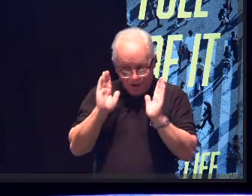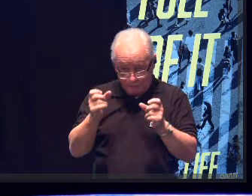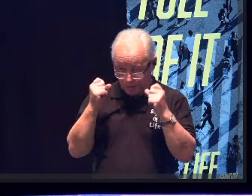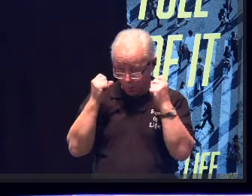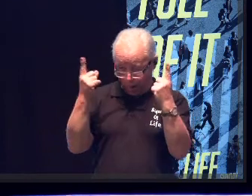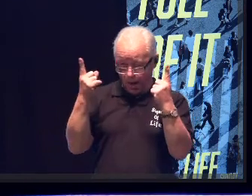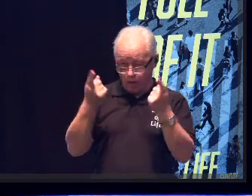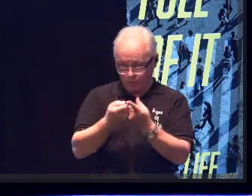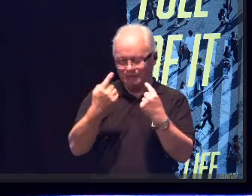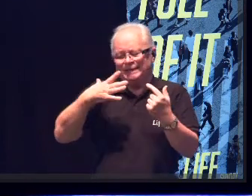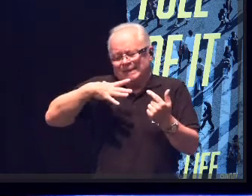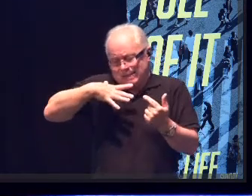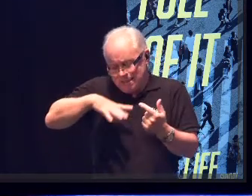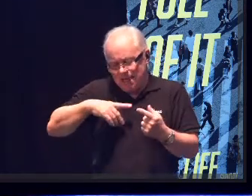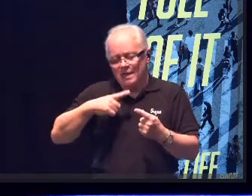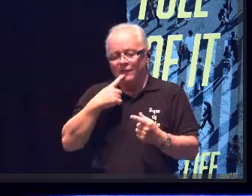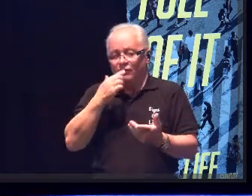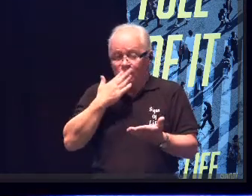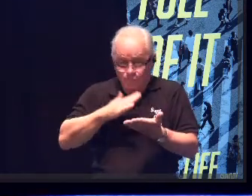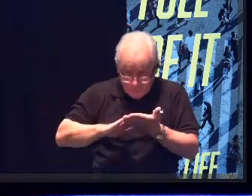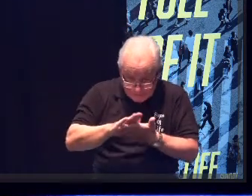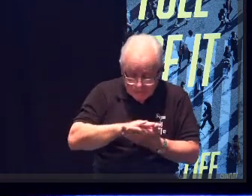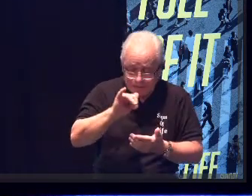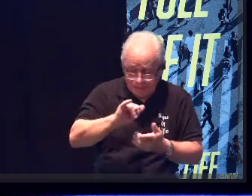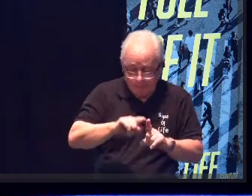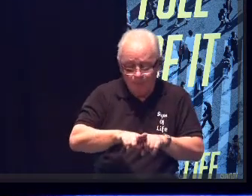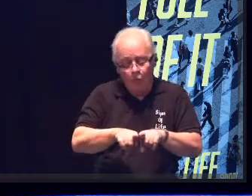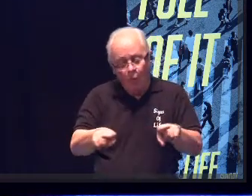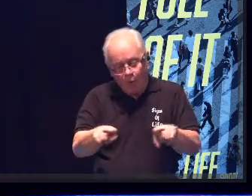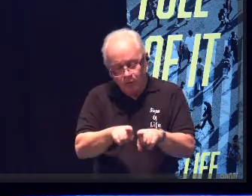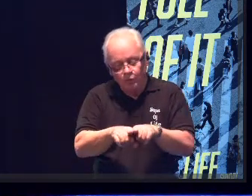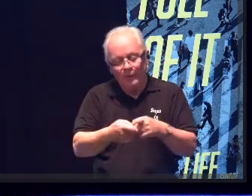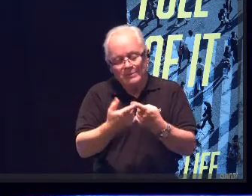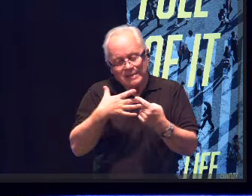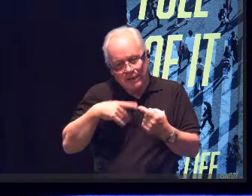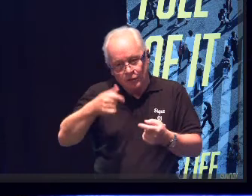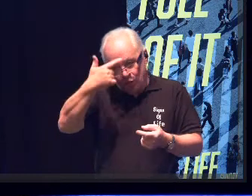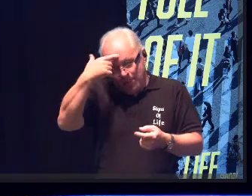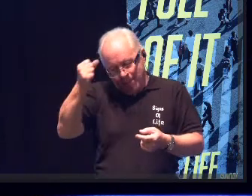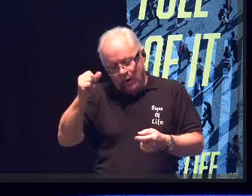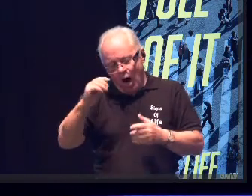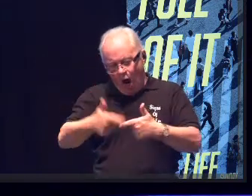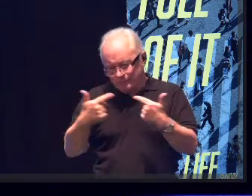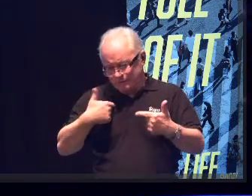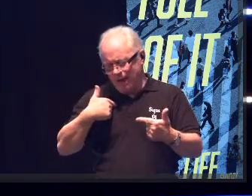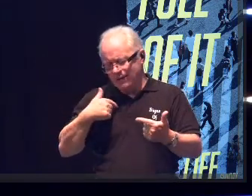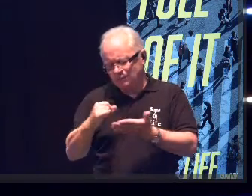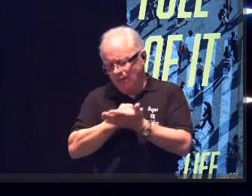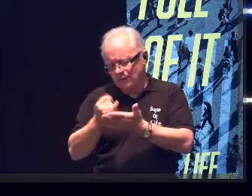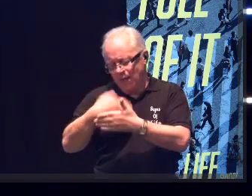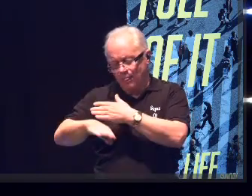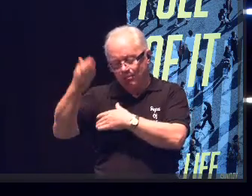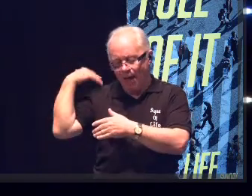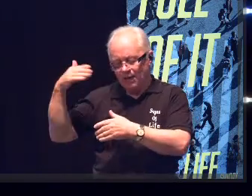forgiven, but of how much we have been forgiven of. There's a story in the Gospel of Luke